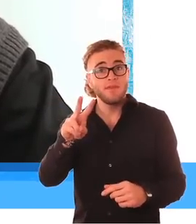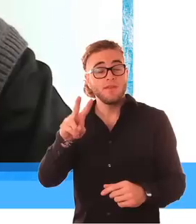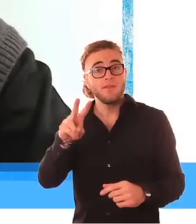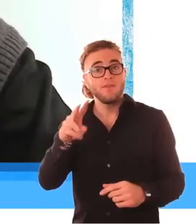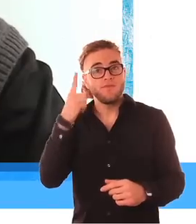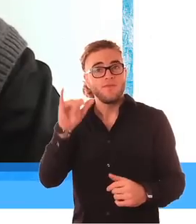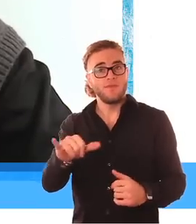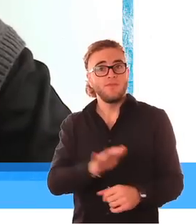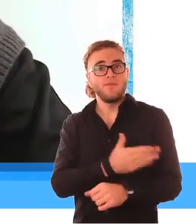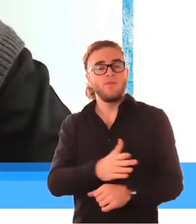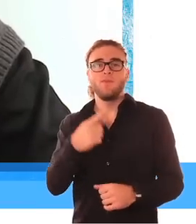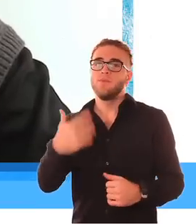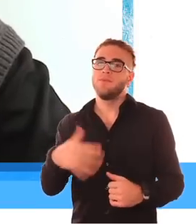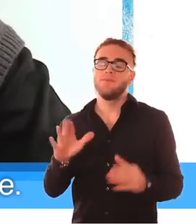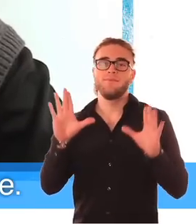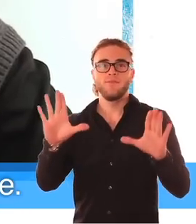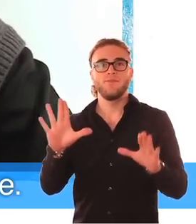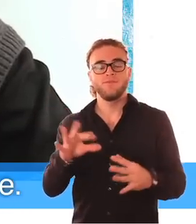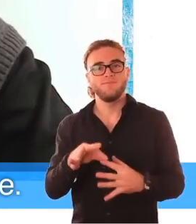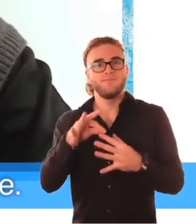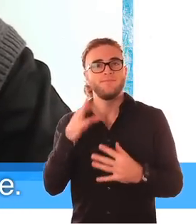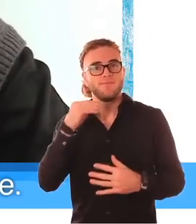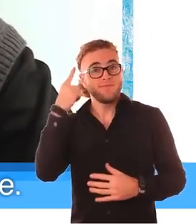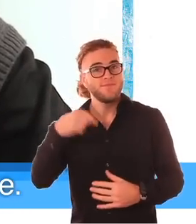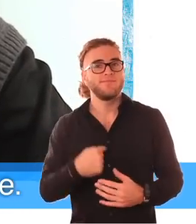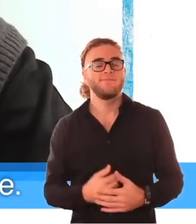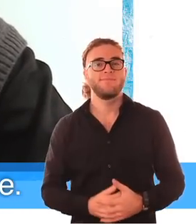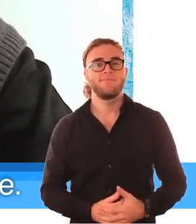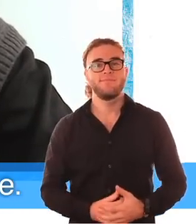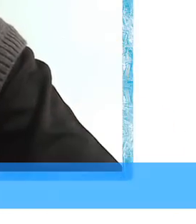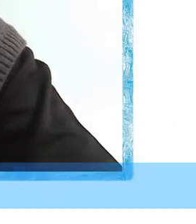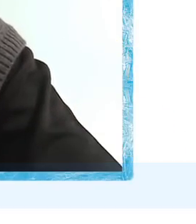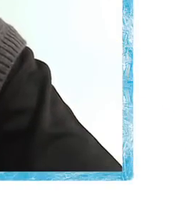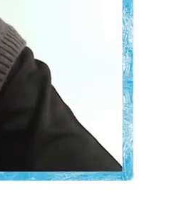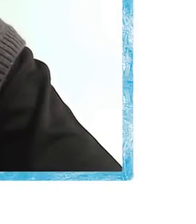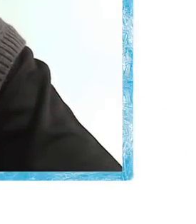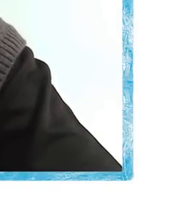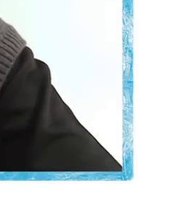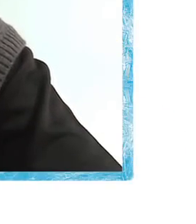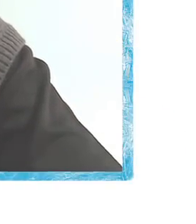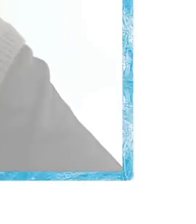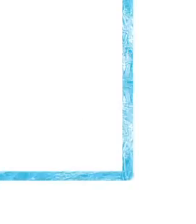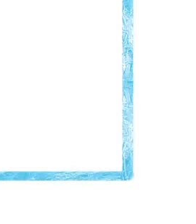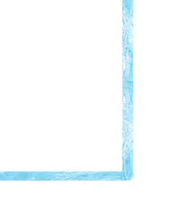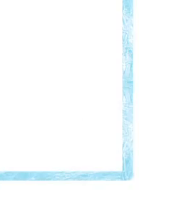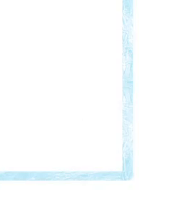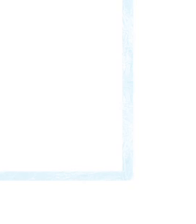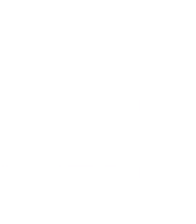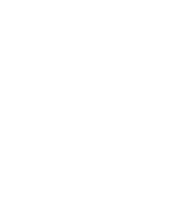well as in the filming of the TV spot for the song. It was a wonderful, unique experience for me.